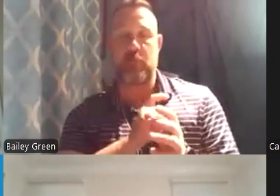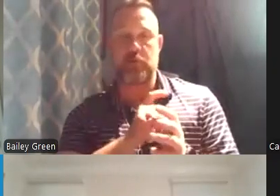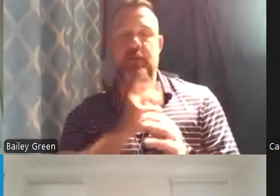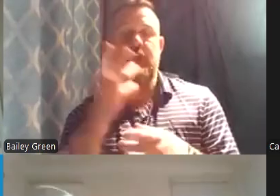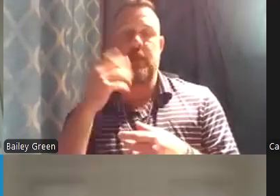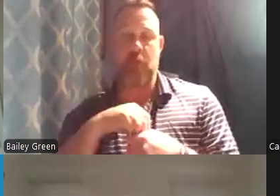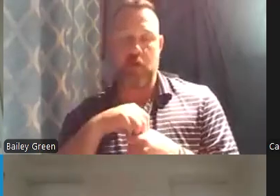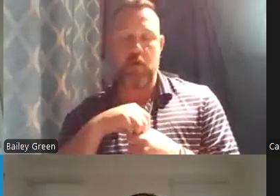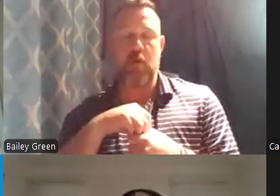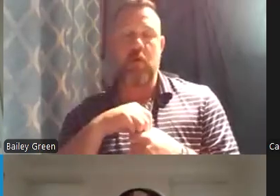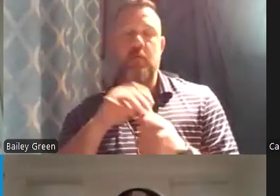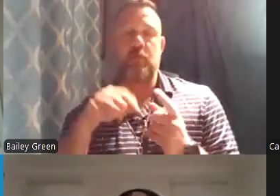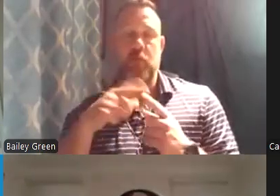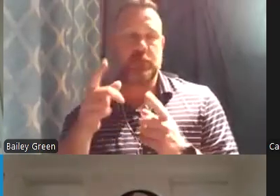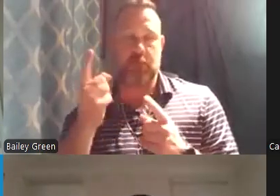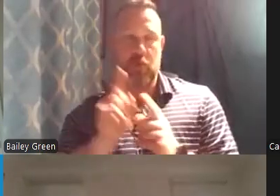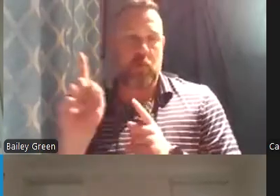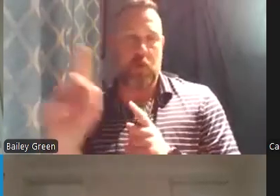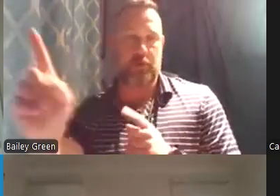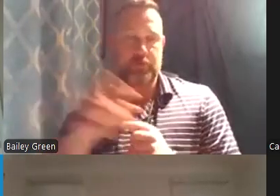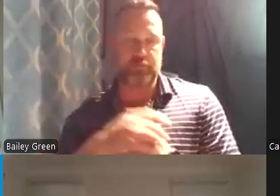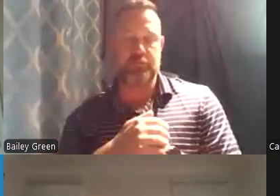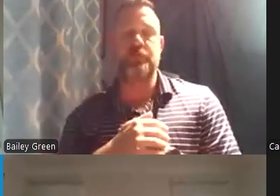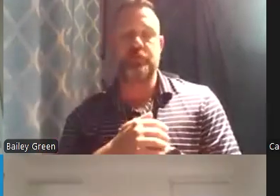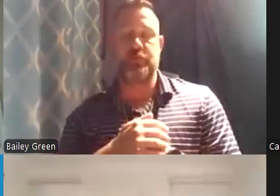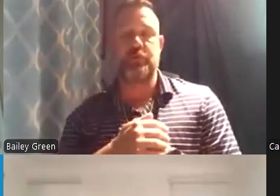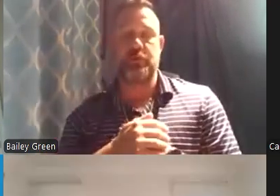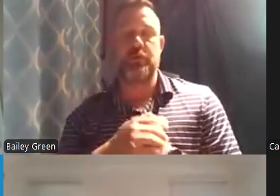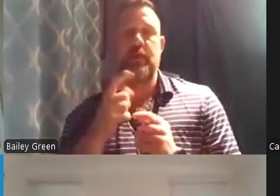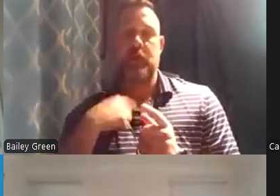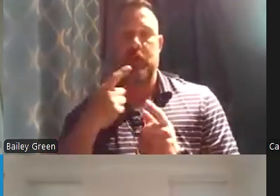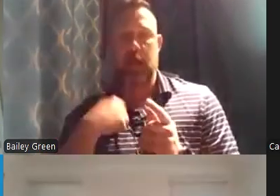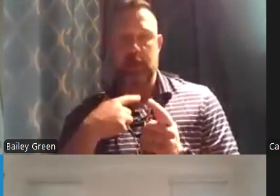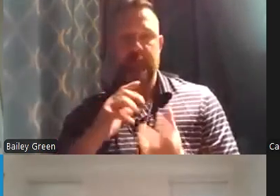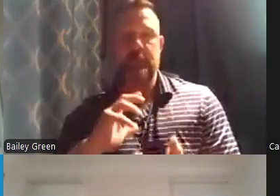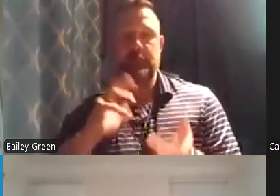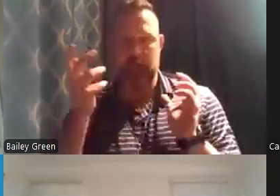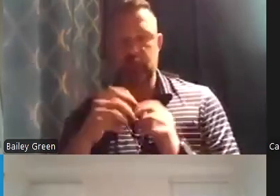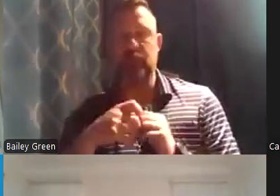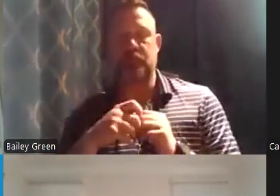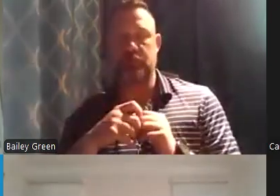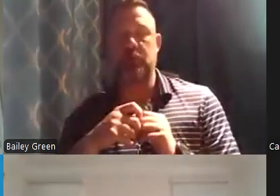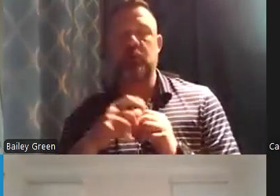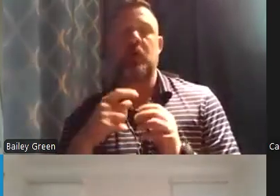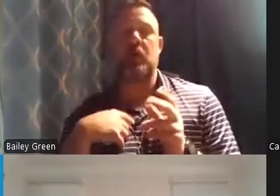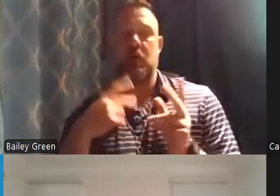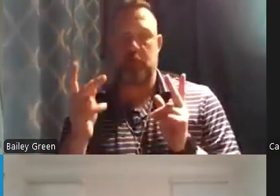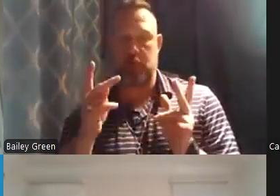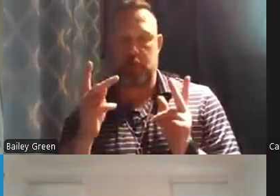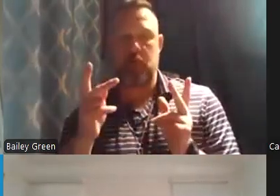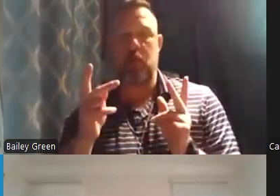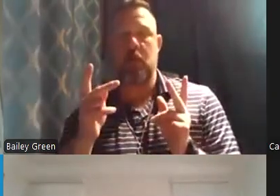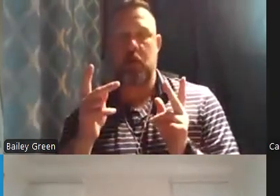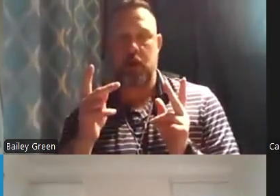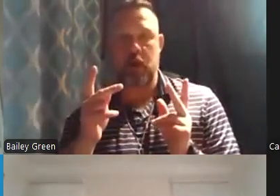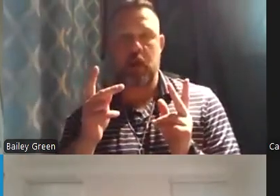involved when someone wanders. And then we have disasters, and that our folks are just at